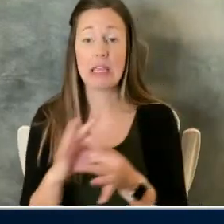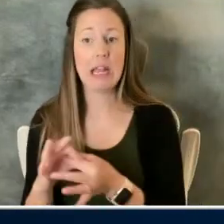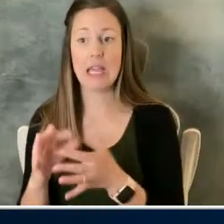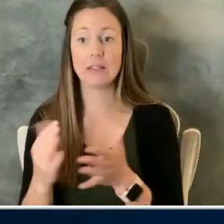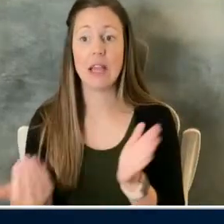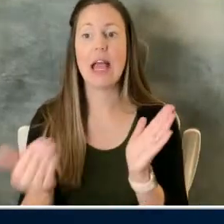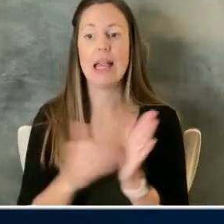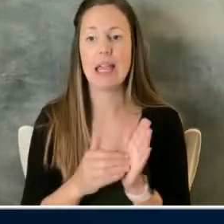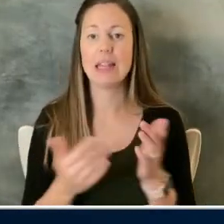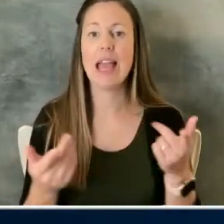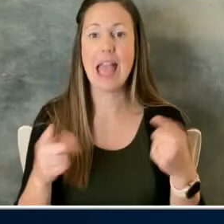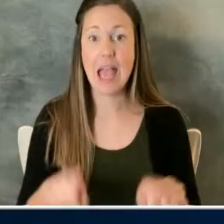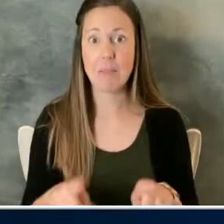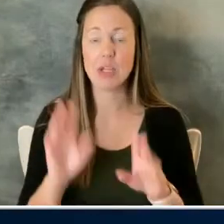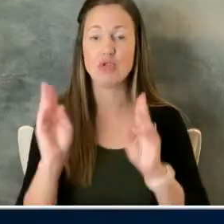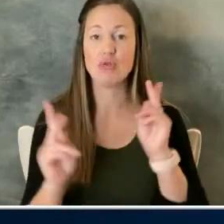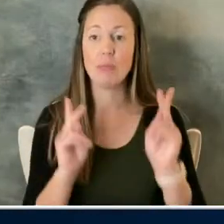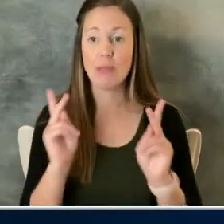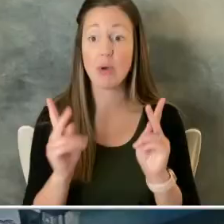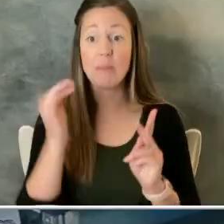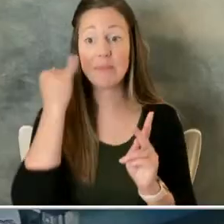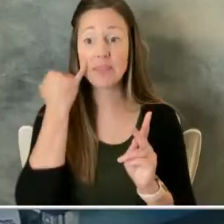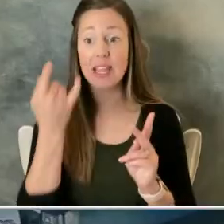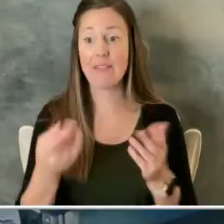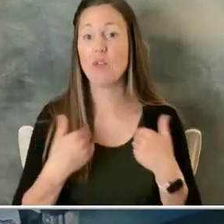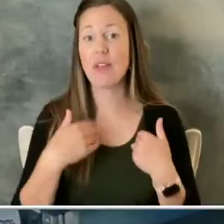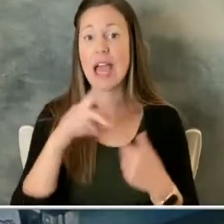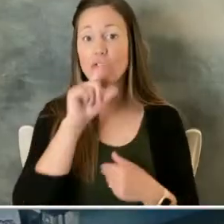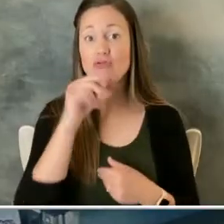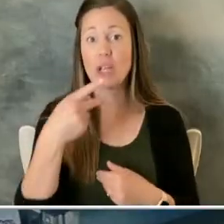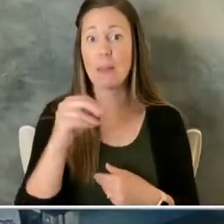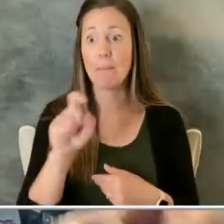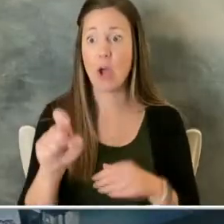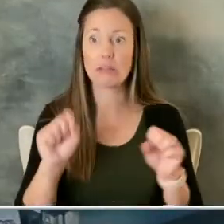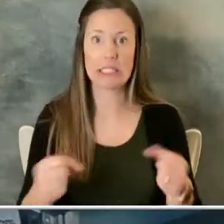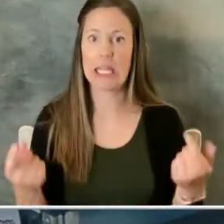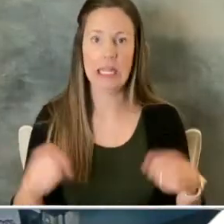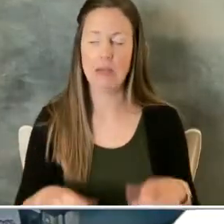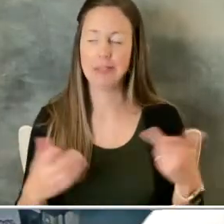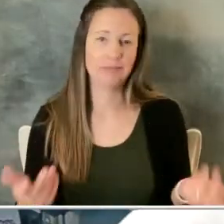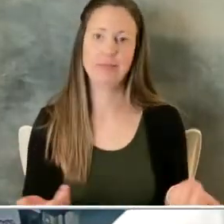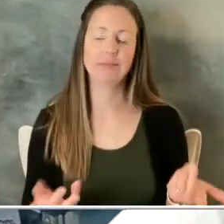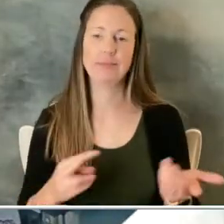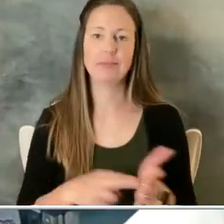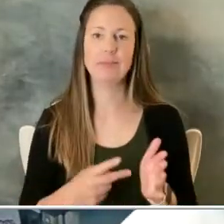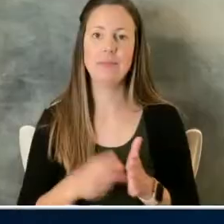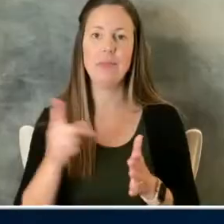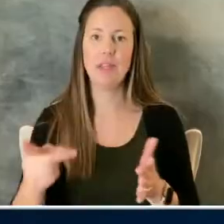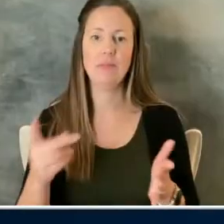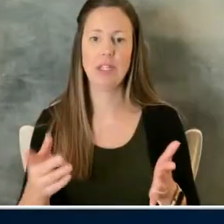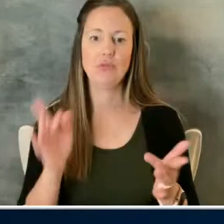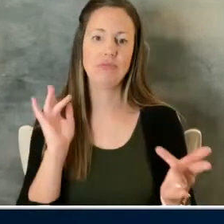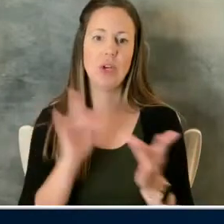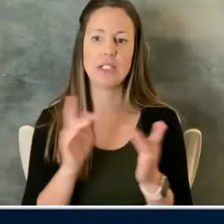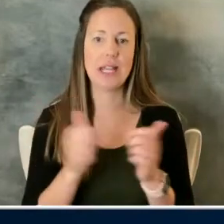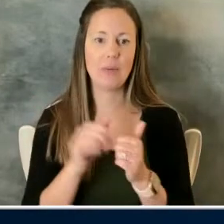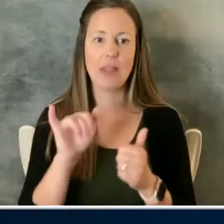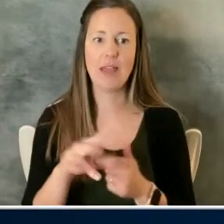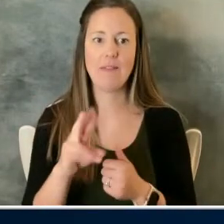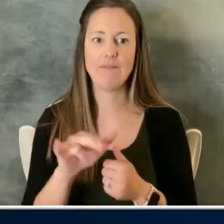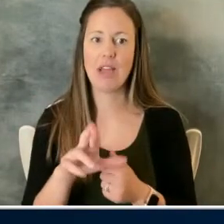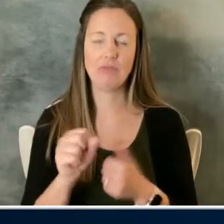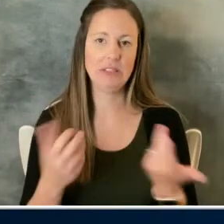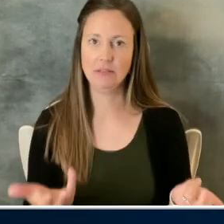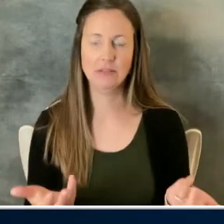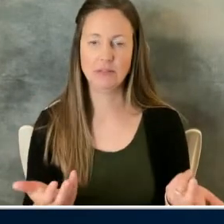to people if you've had chickenpox, if you've ever been in contact with herpes zoster. Yeah, and I would say that, you know,